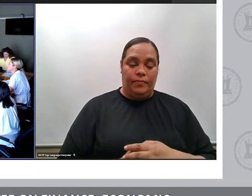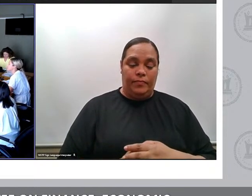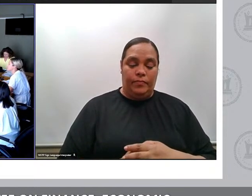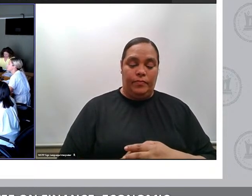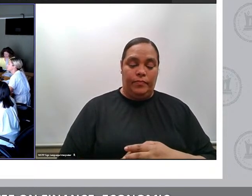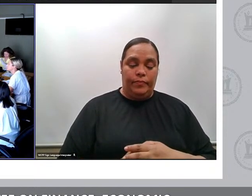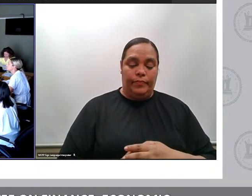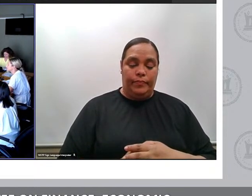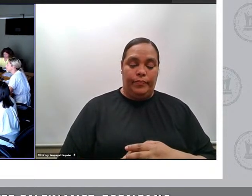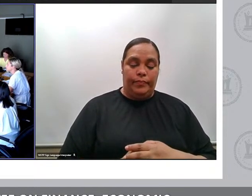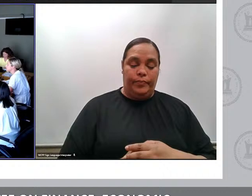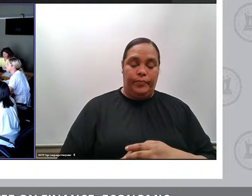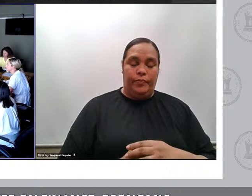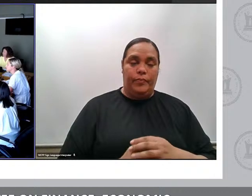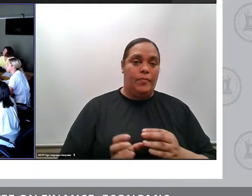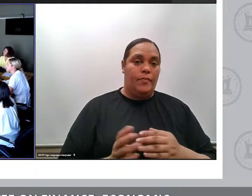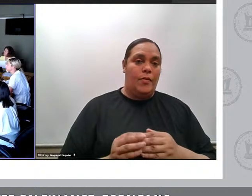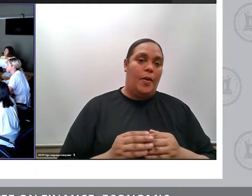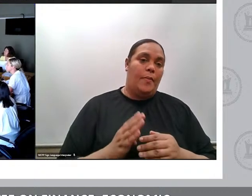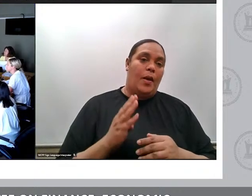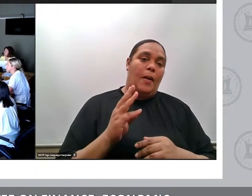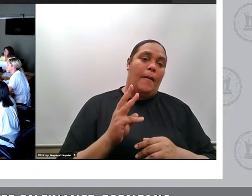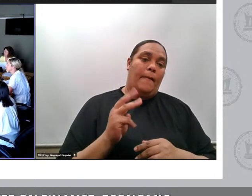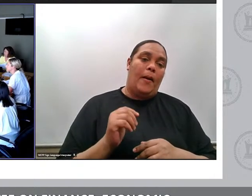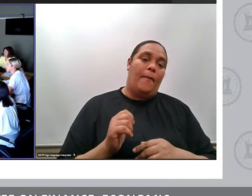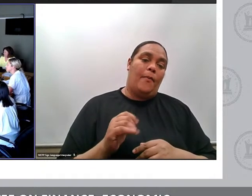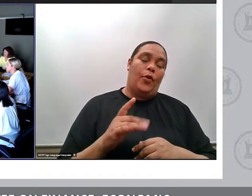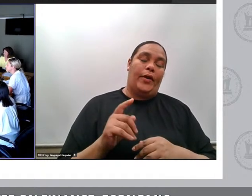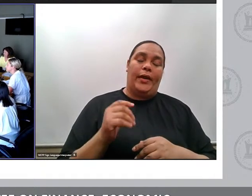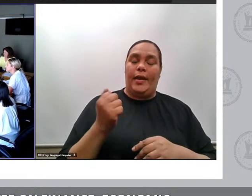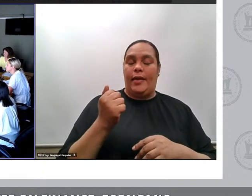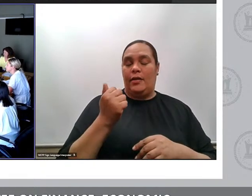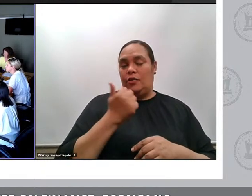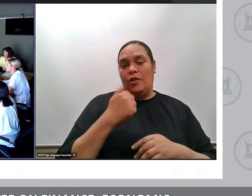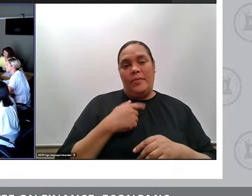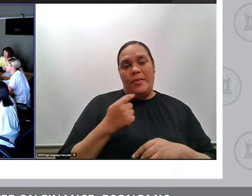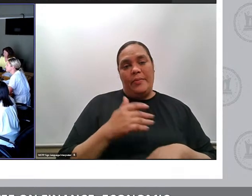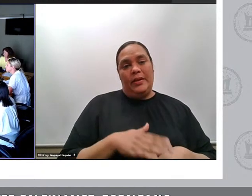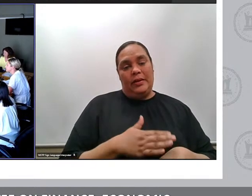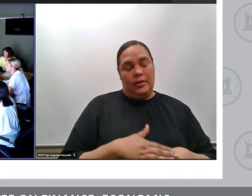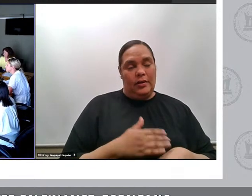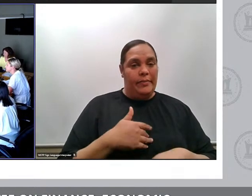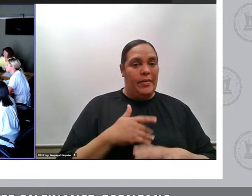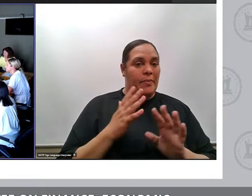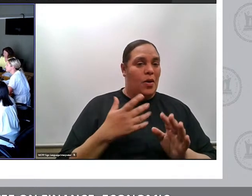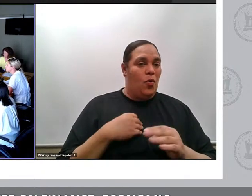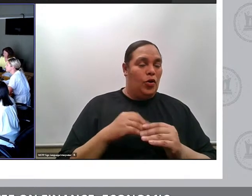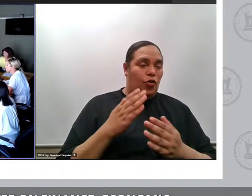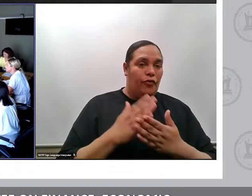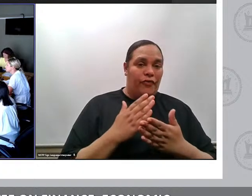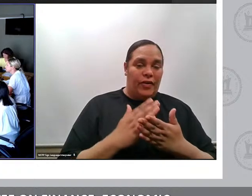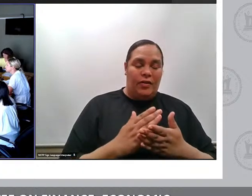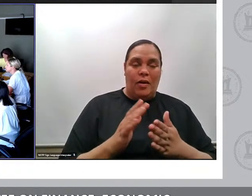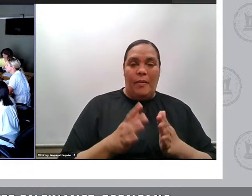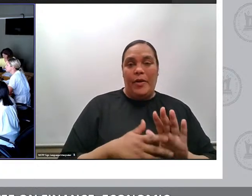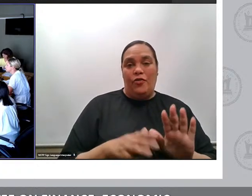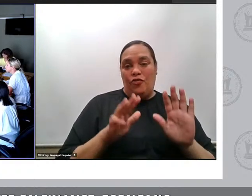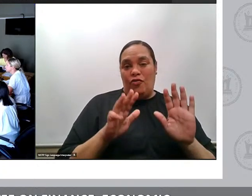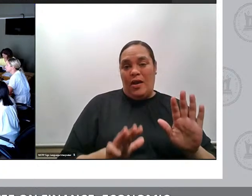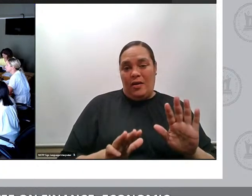It's Member Makamba Poche. My apologies for being late. I just want to verify on page